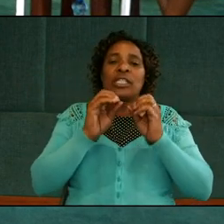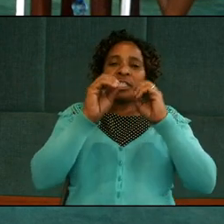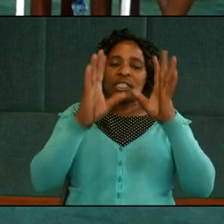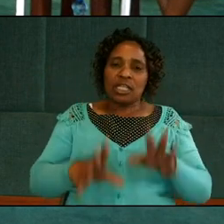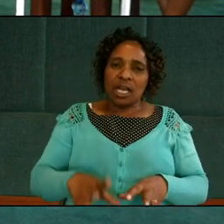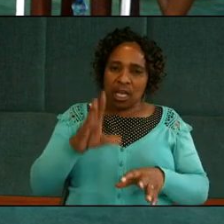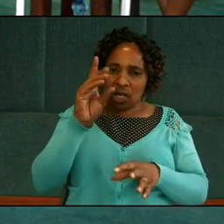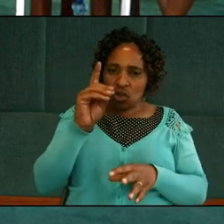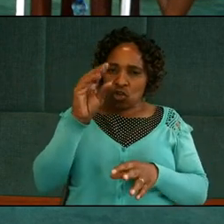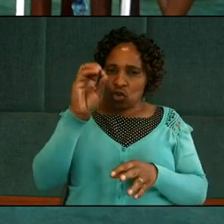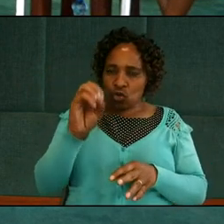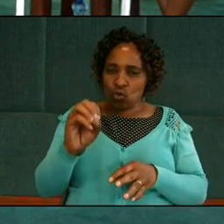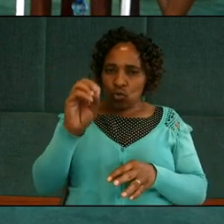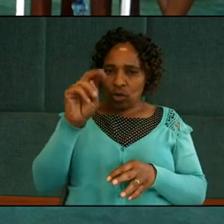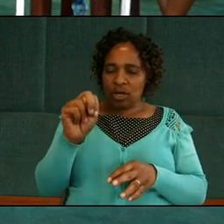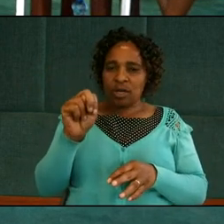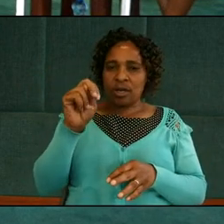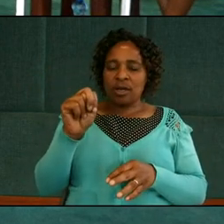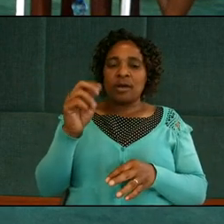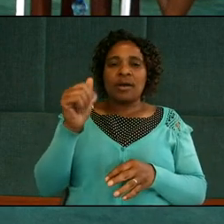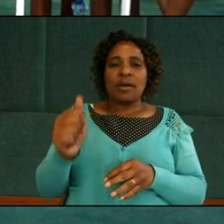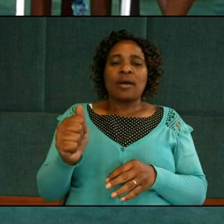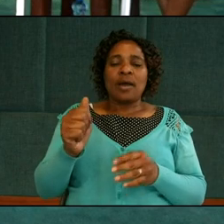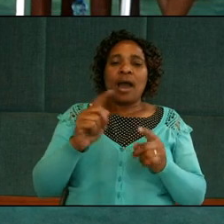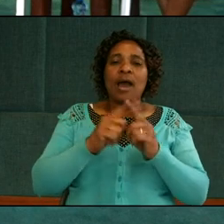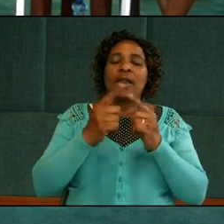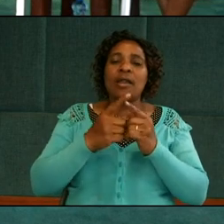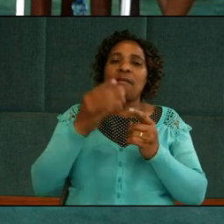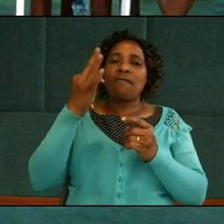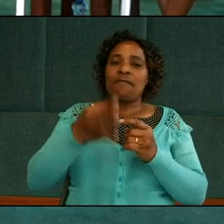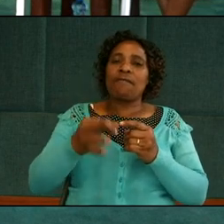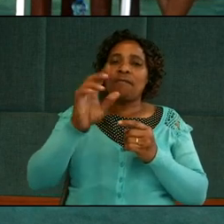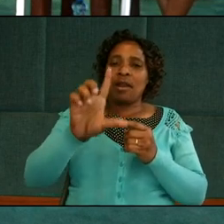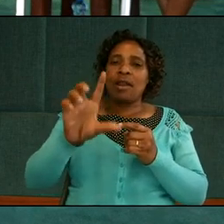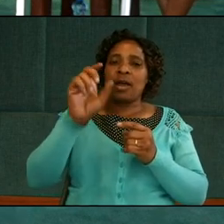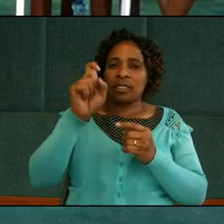Donna, then we'll finish with Flex. I'll give the final one.